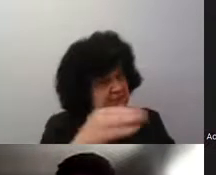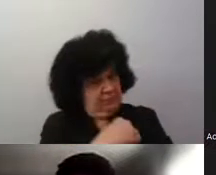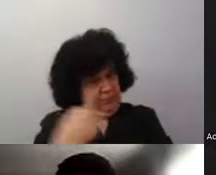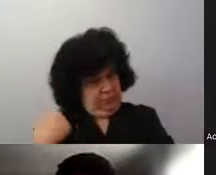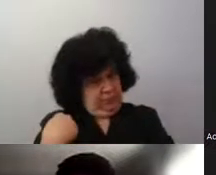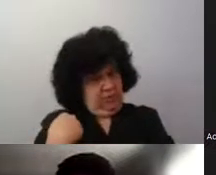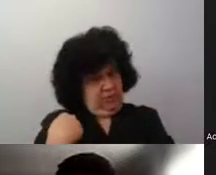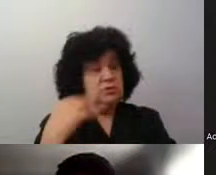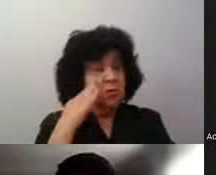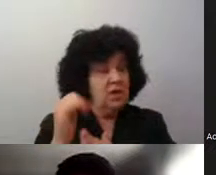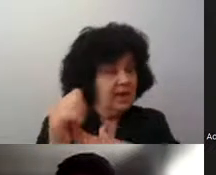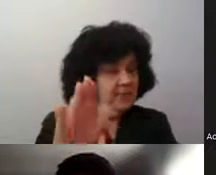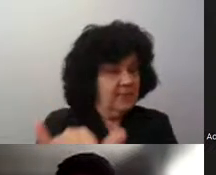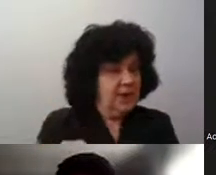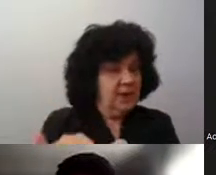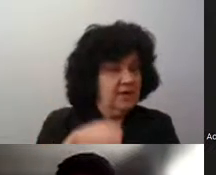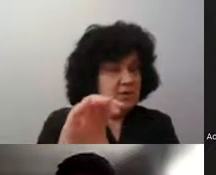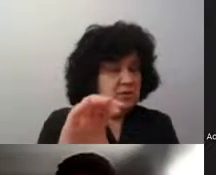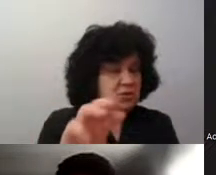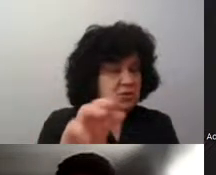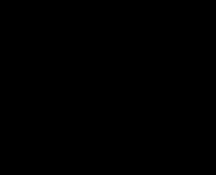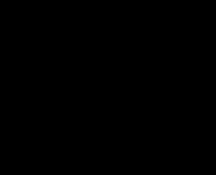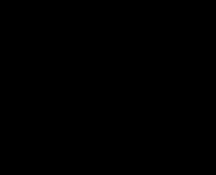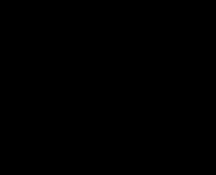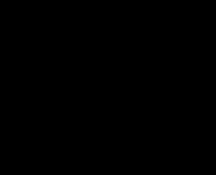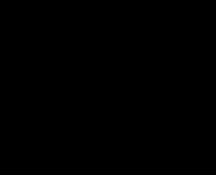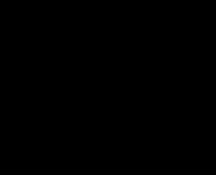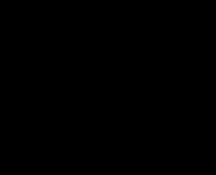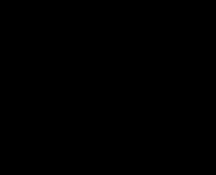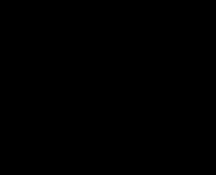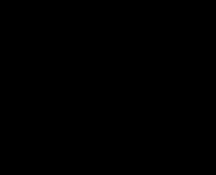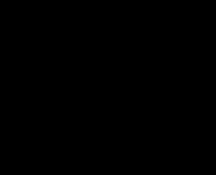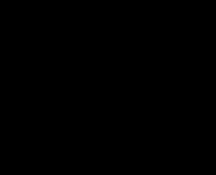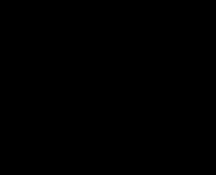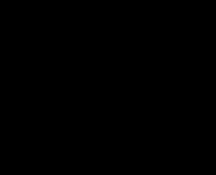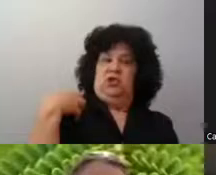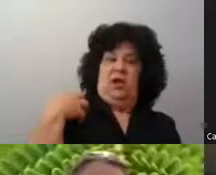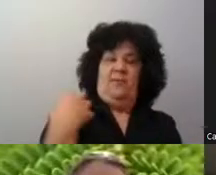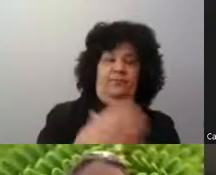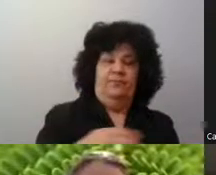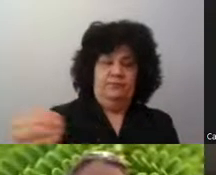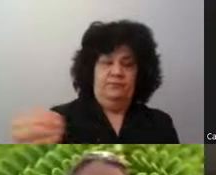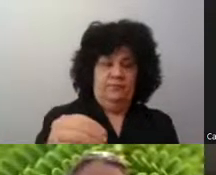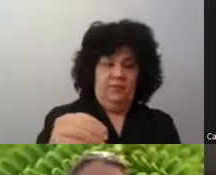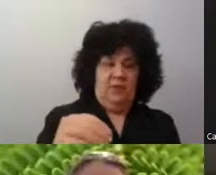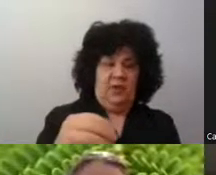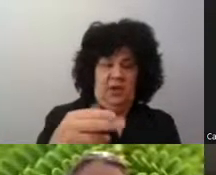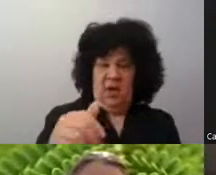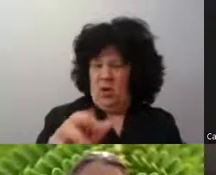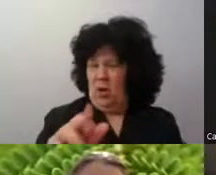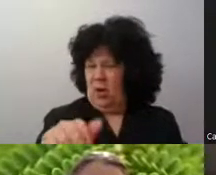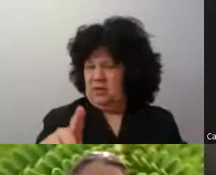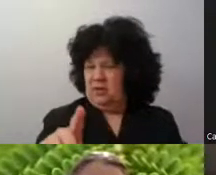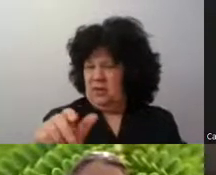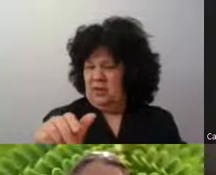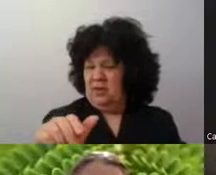led by nominee Kristen Siever. She is our chair. And Farad Alid, nominee, is our